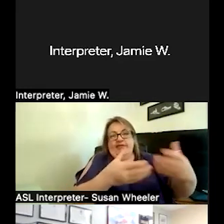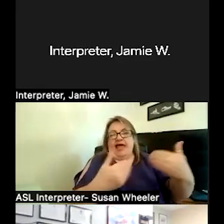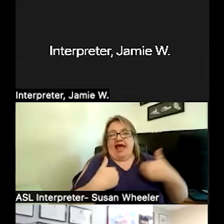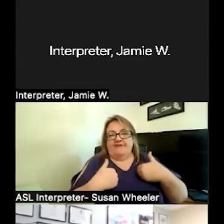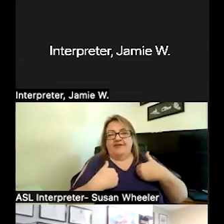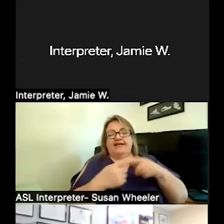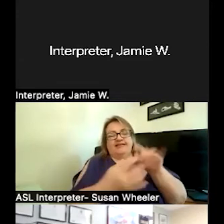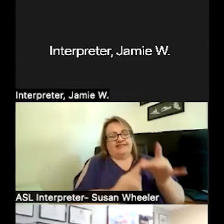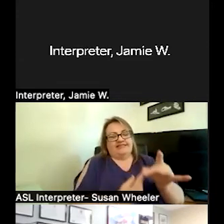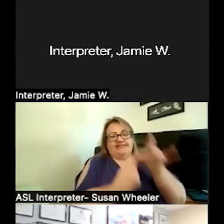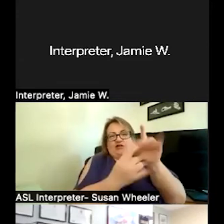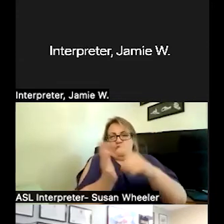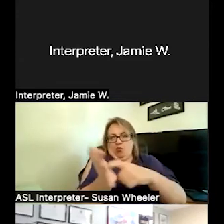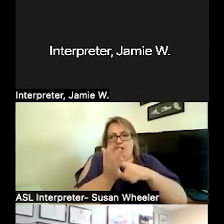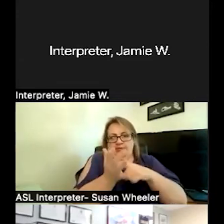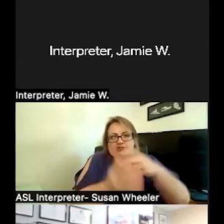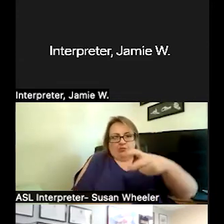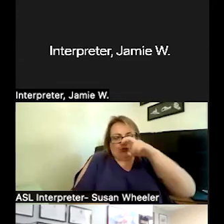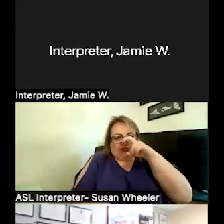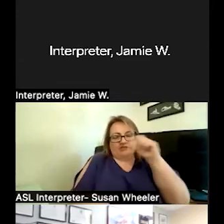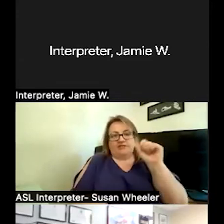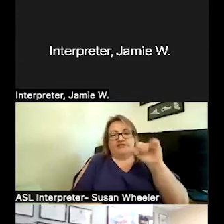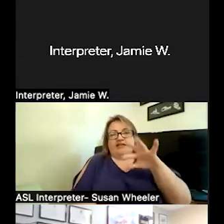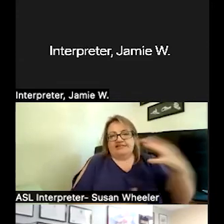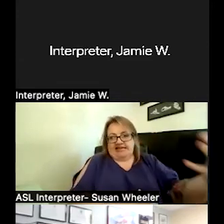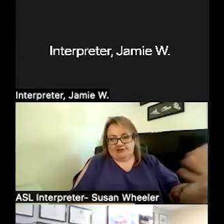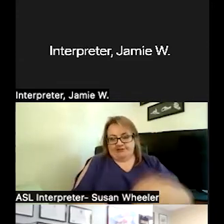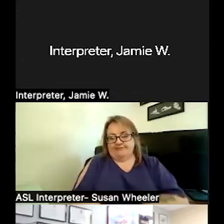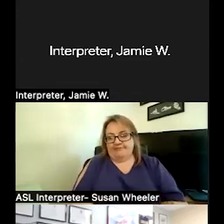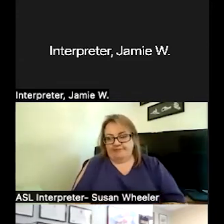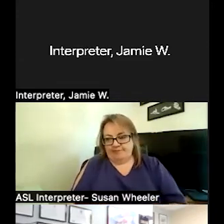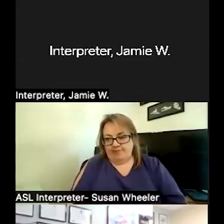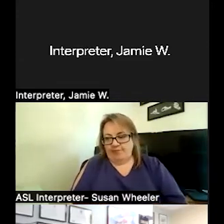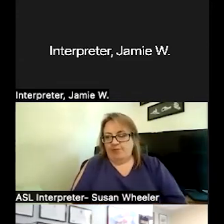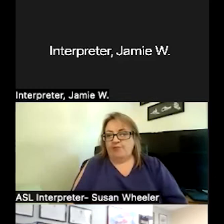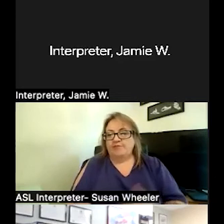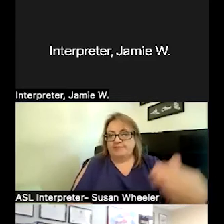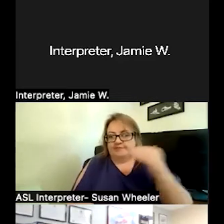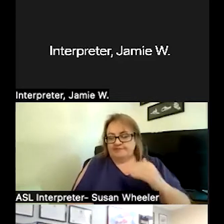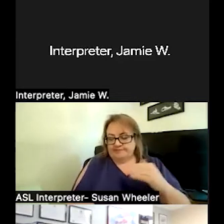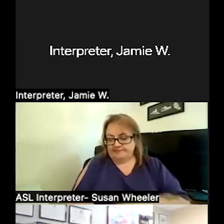distinct requirements and restrictions in a disaster. You can spin to the next, please.